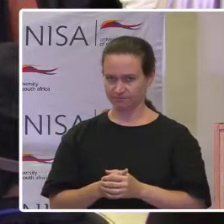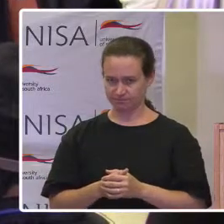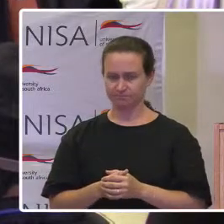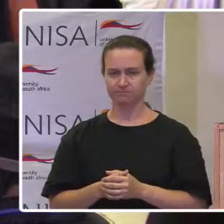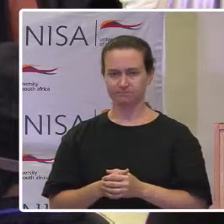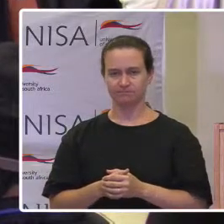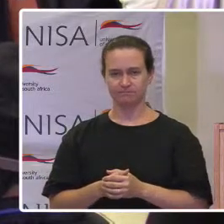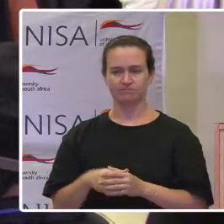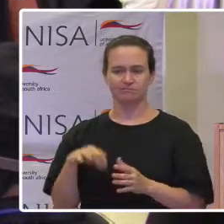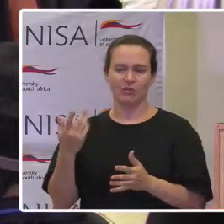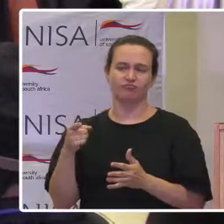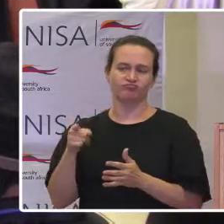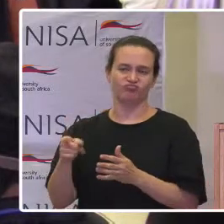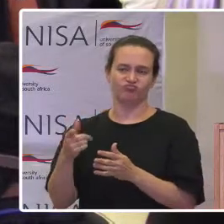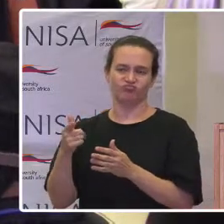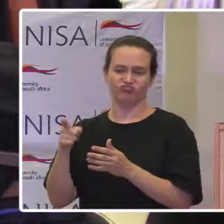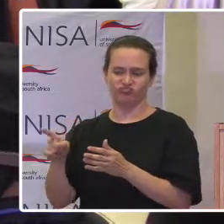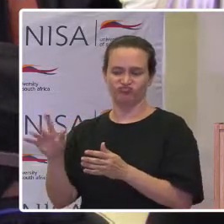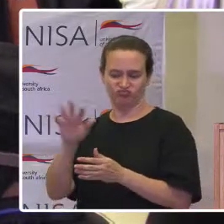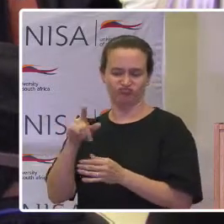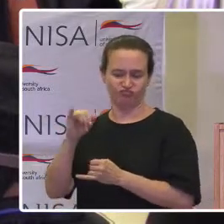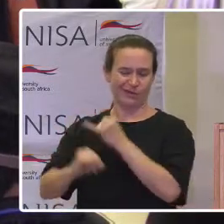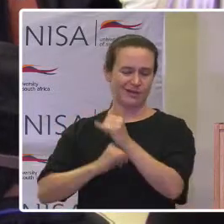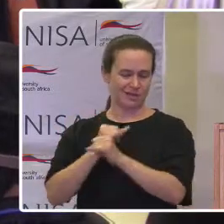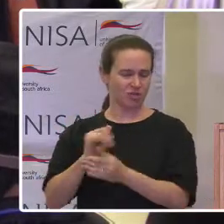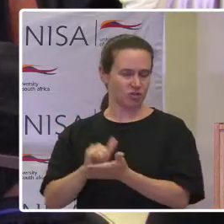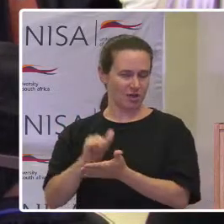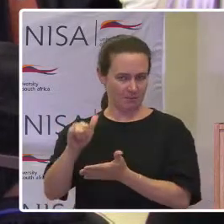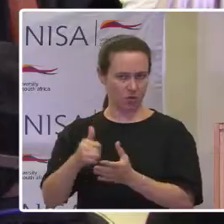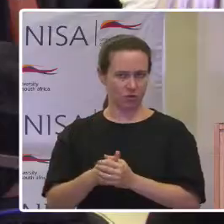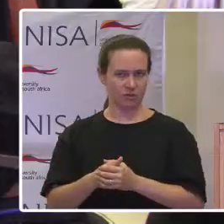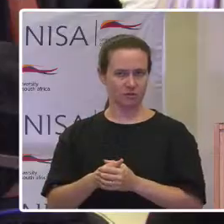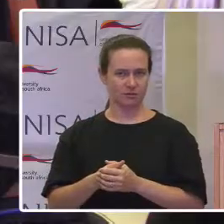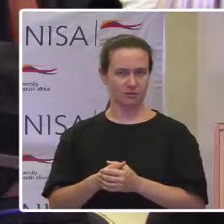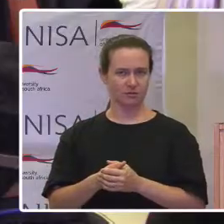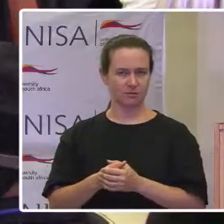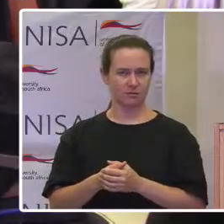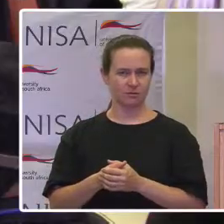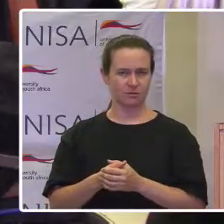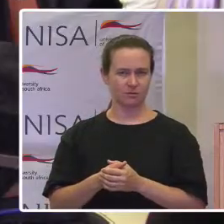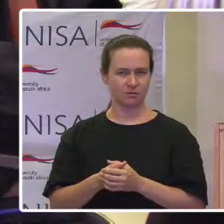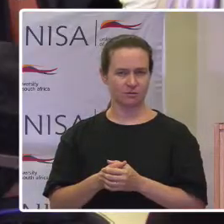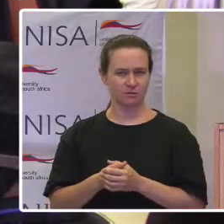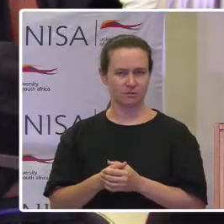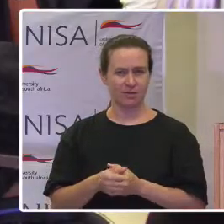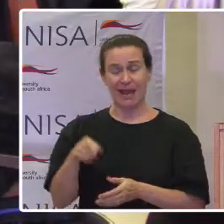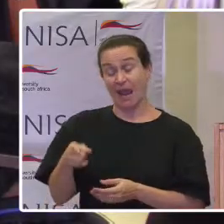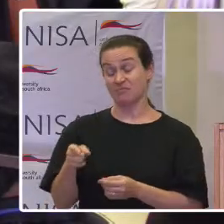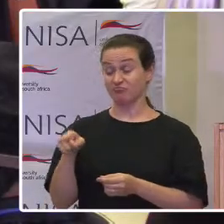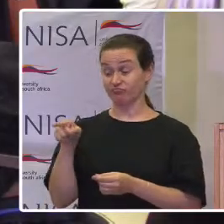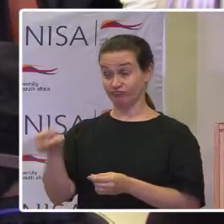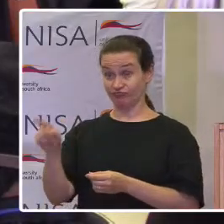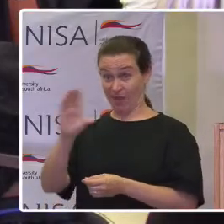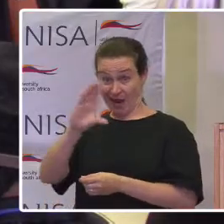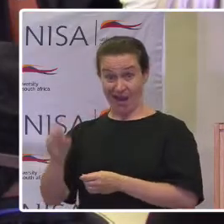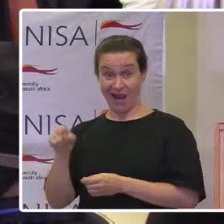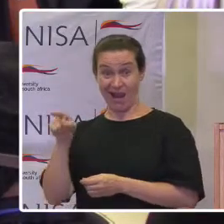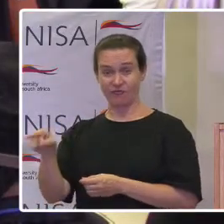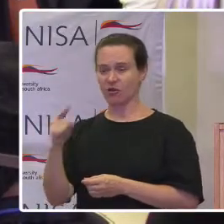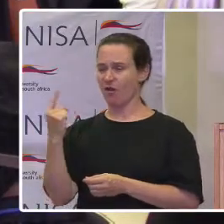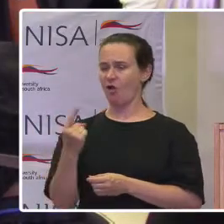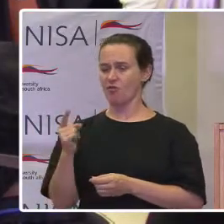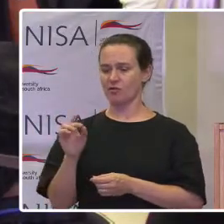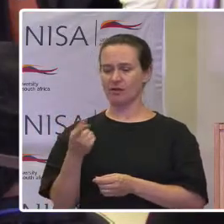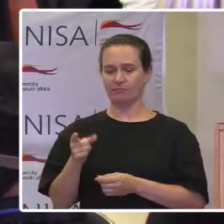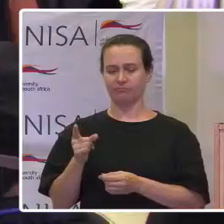airports nationally, and also which it account to 2% of global